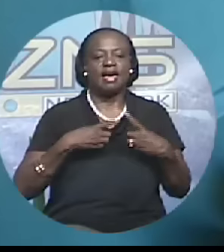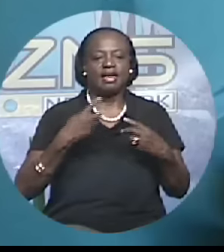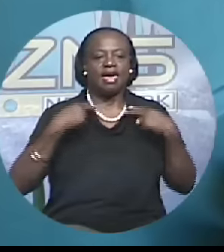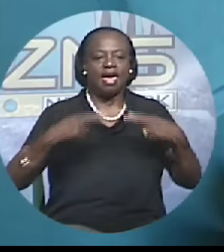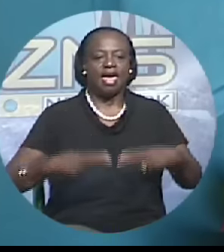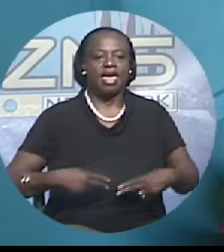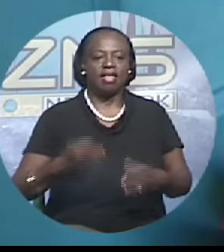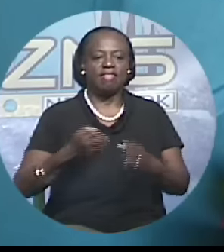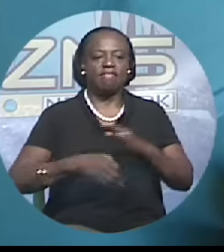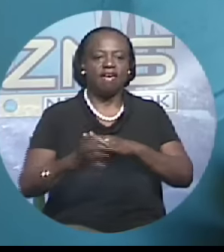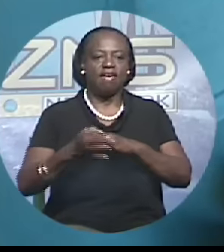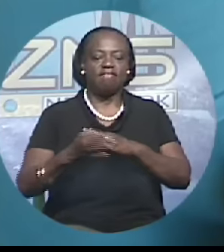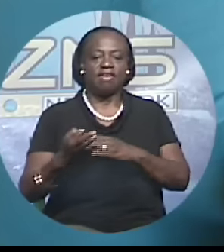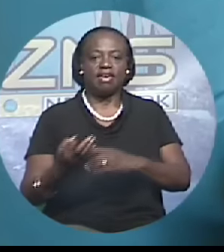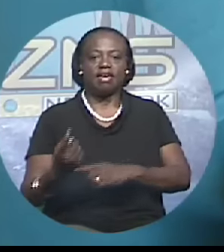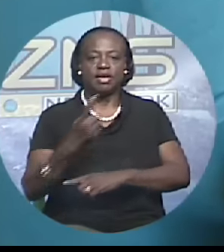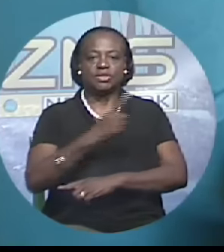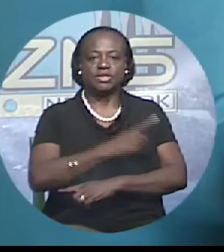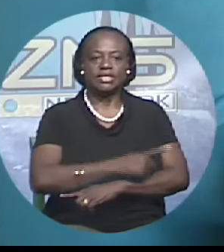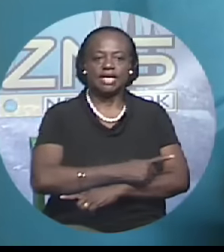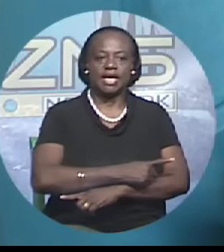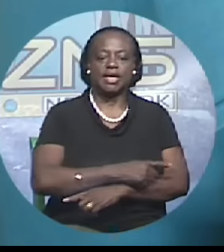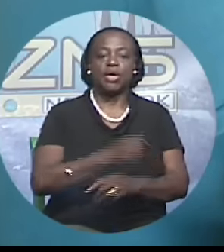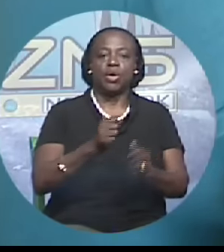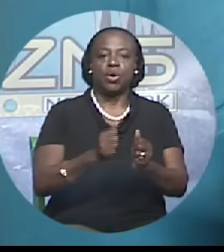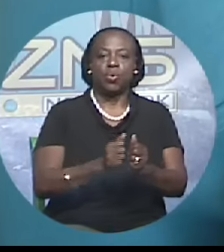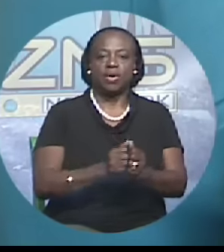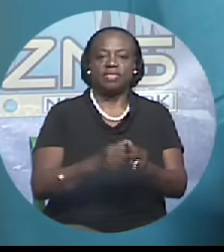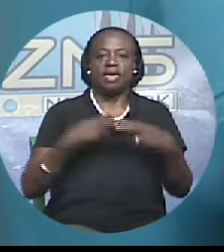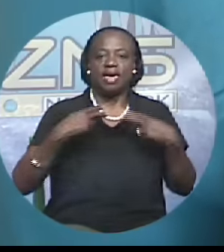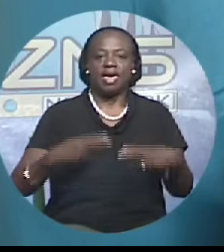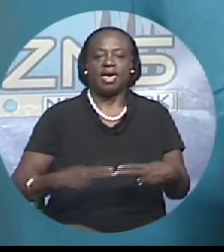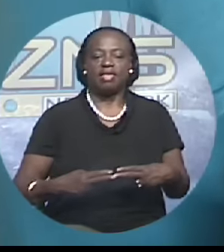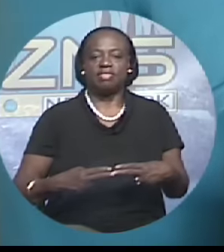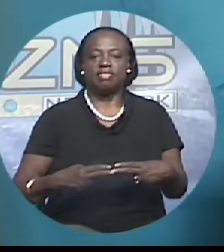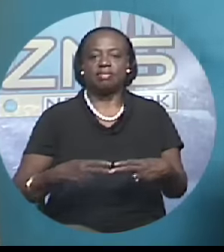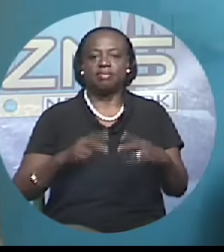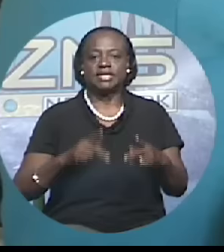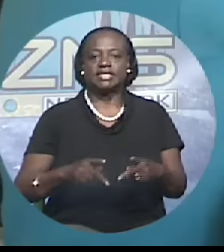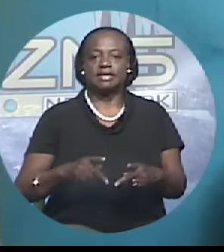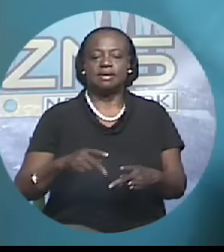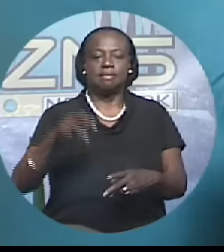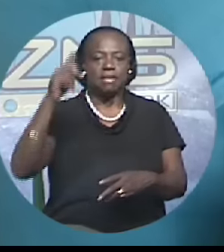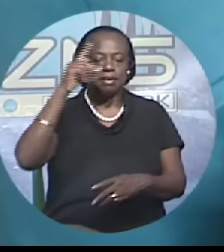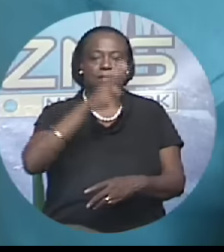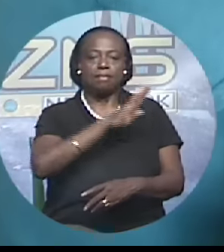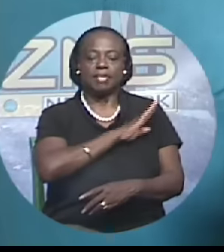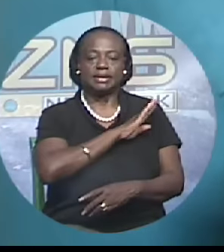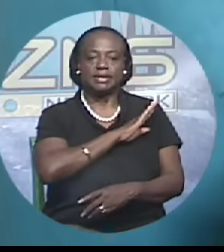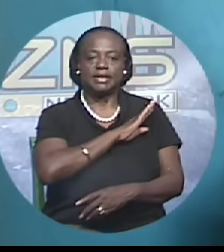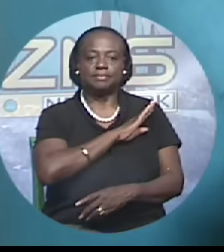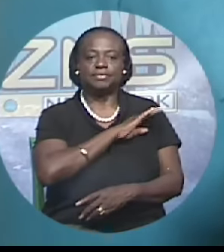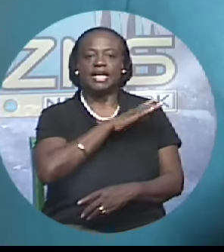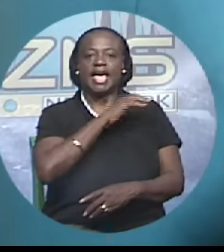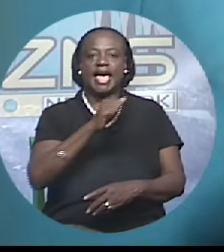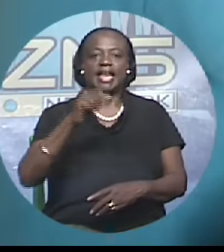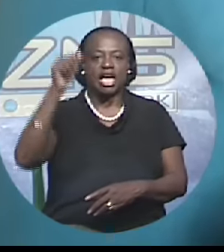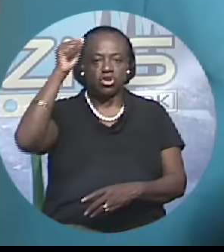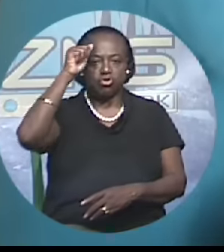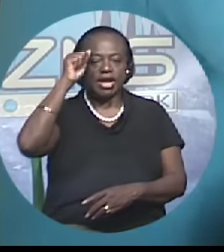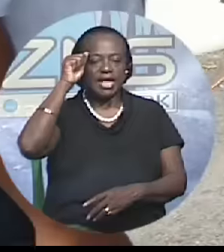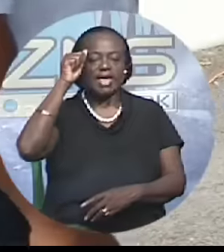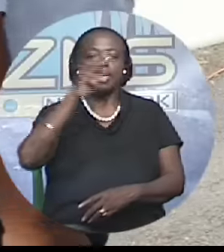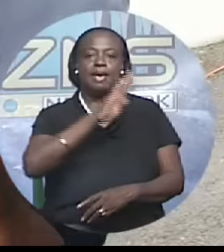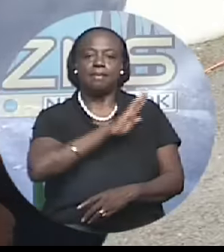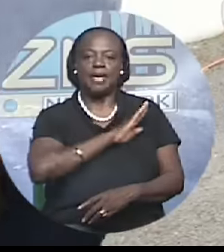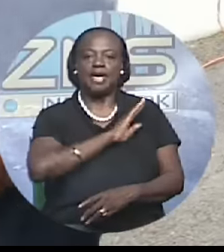experts like TAB proprietor Henry Butler touting the benefits of electric pulse treatment and Olympic and NCAA champion Andretti Bain, all